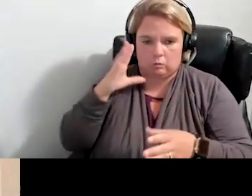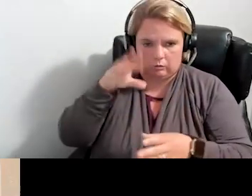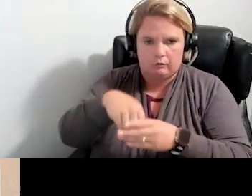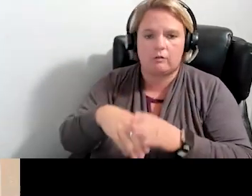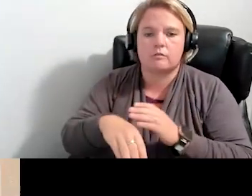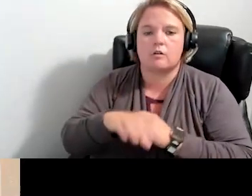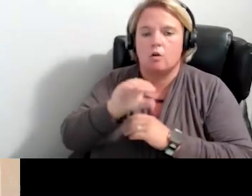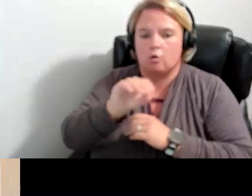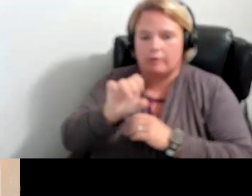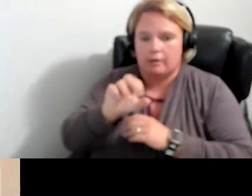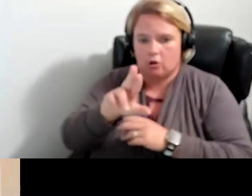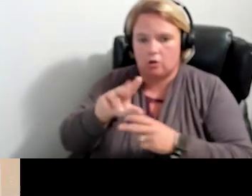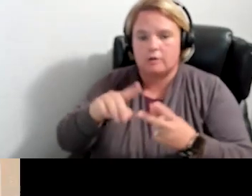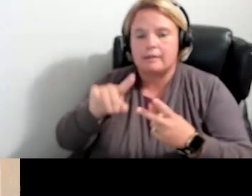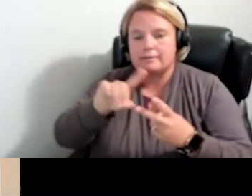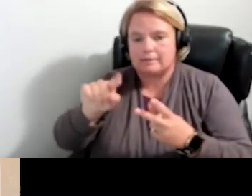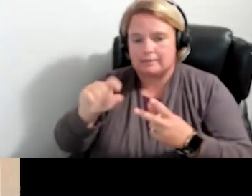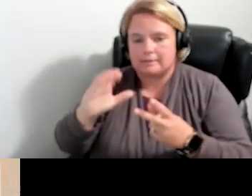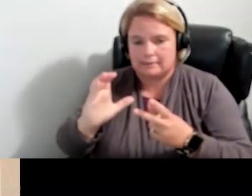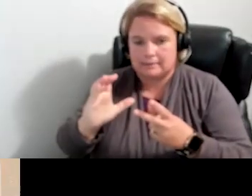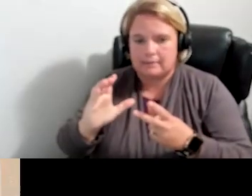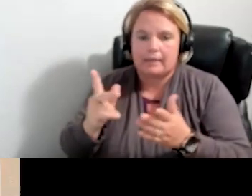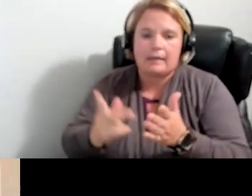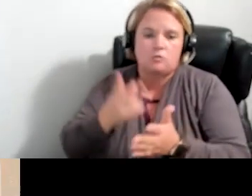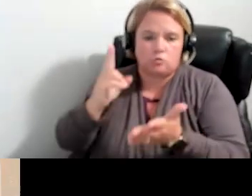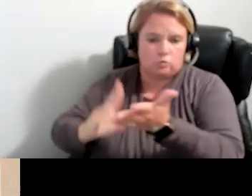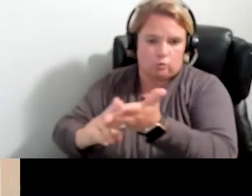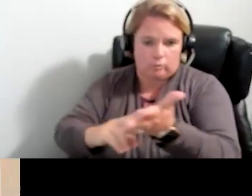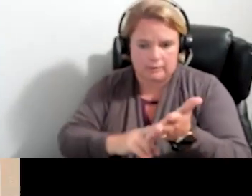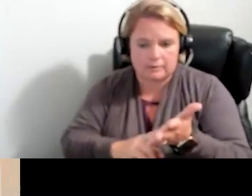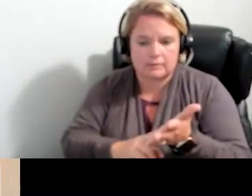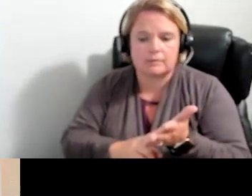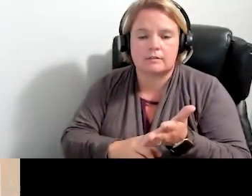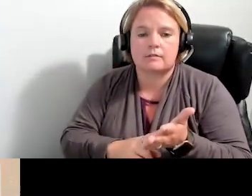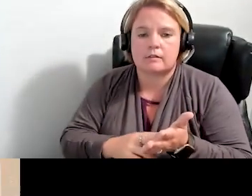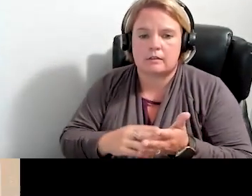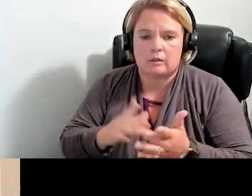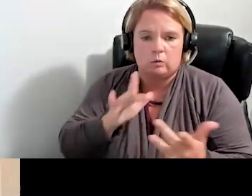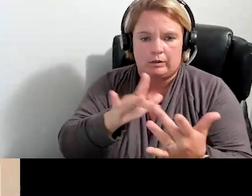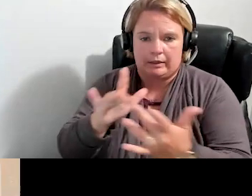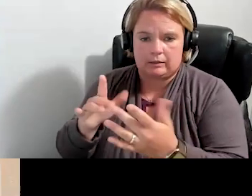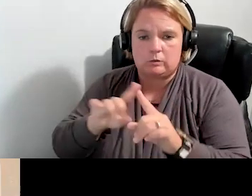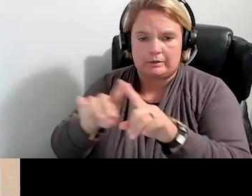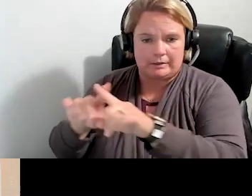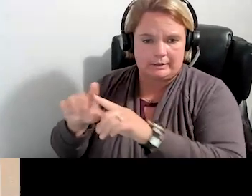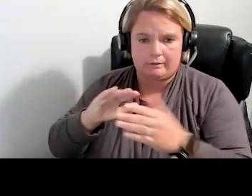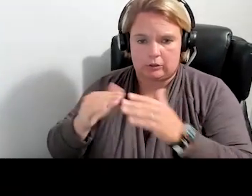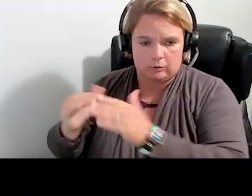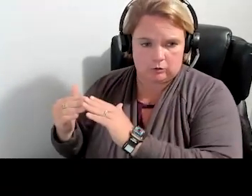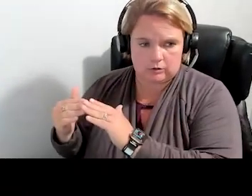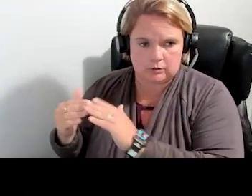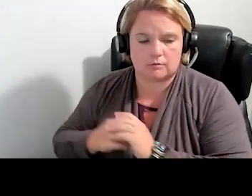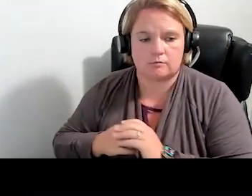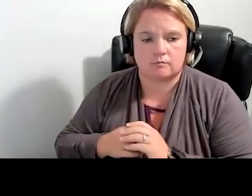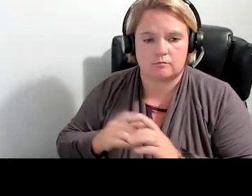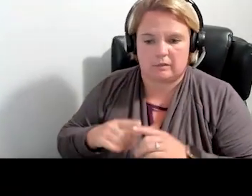and they're also registered for dual enrollment. So we're reaching out to multiple different communities. And then today, so that was